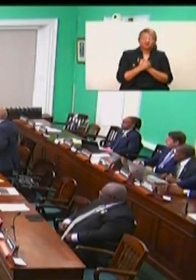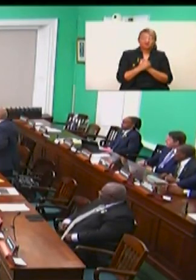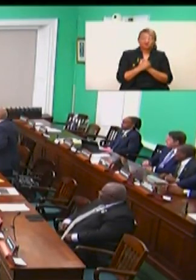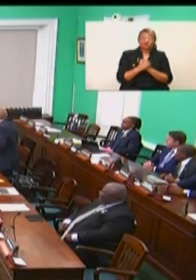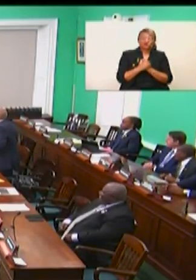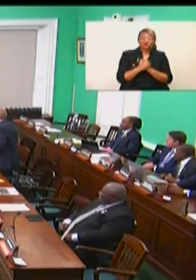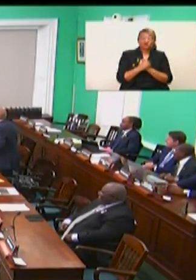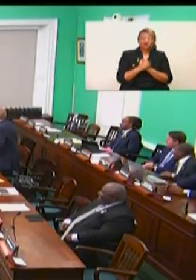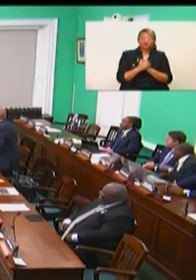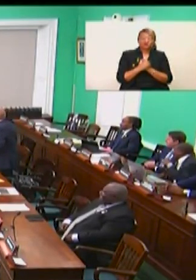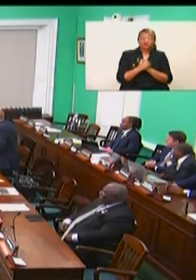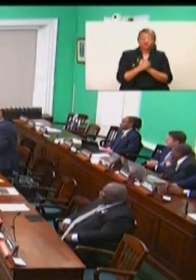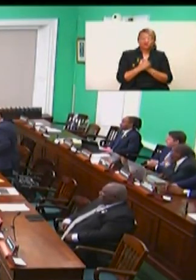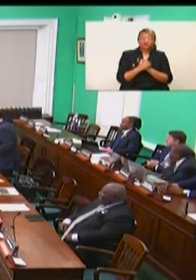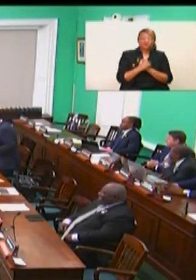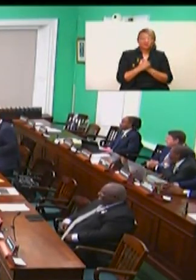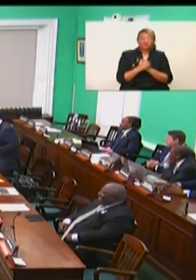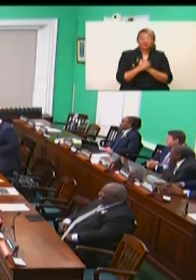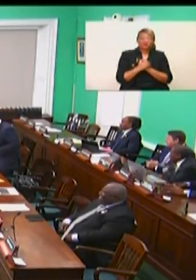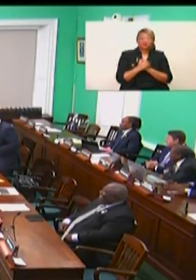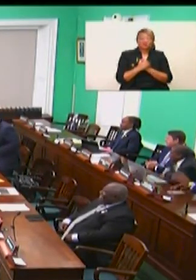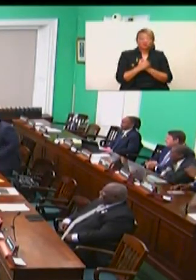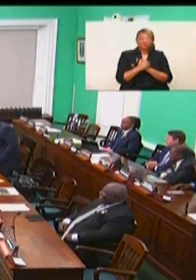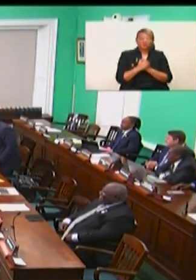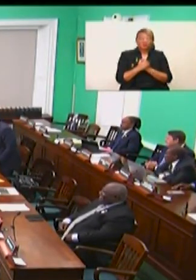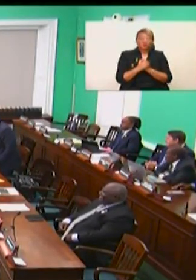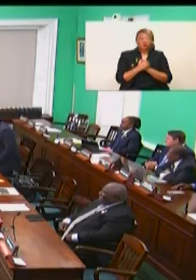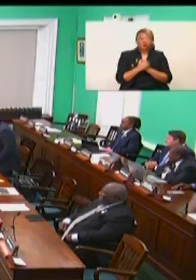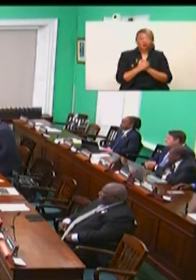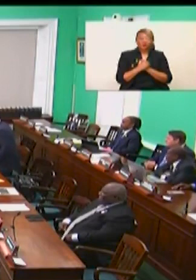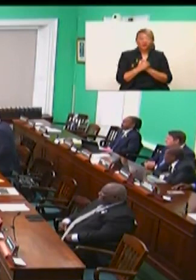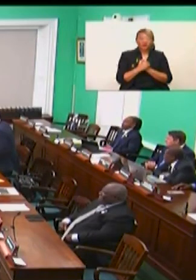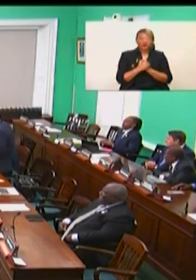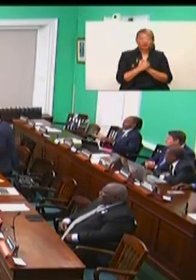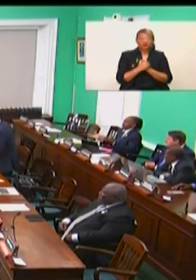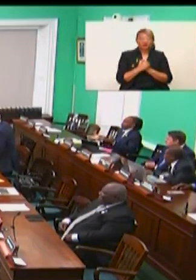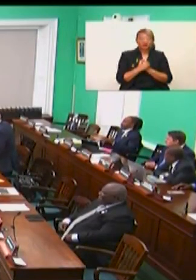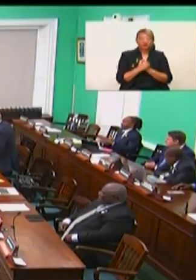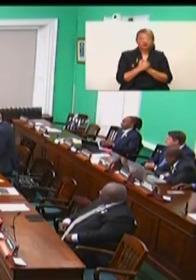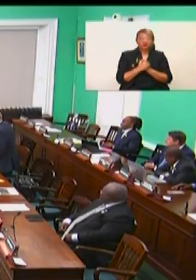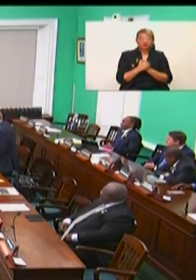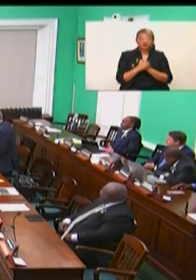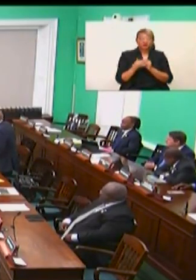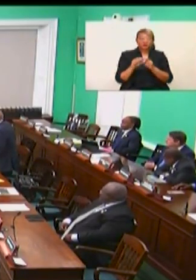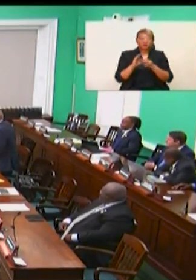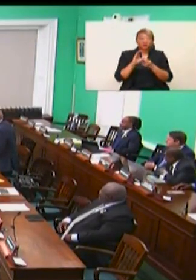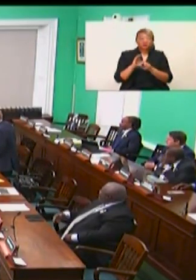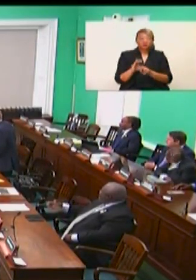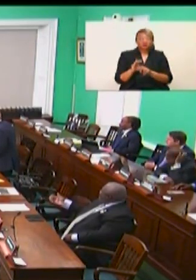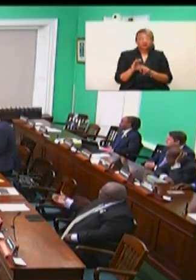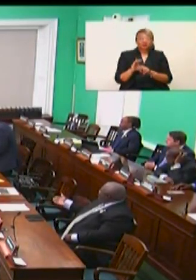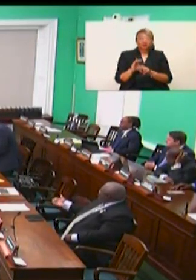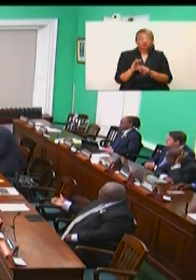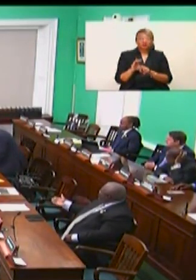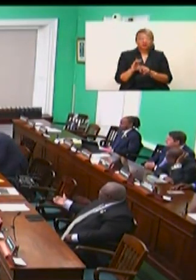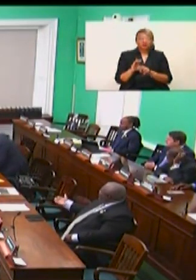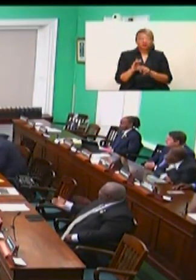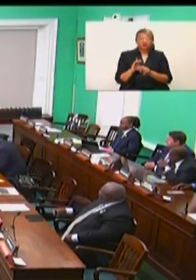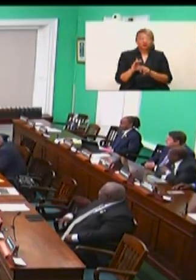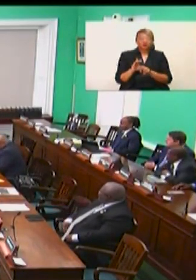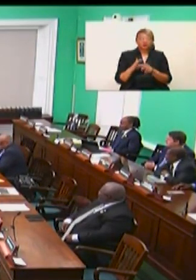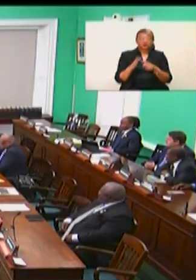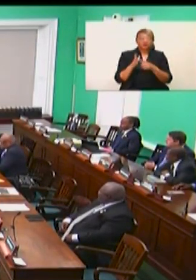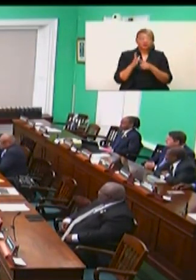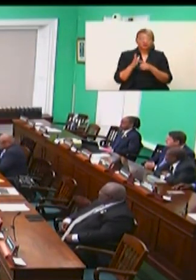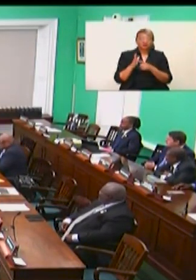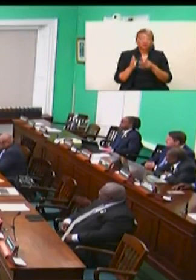Everybody up. The whole team up now. Hey, so how come you just standing up? Yeah, the chair recognized. You see, right? Standing up for the first time. The chair